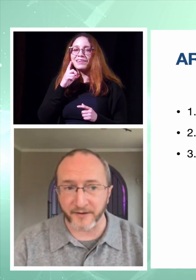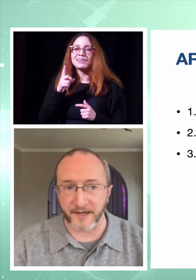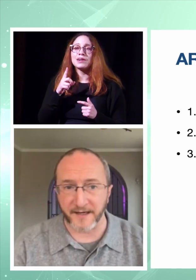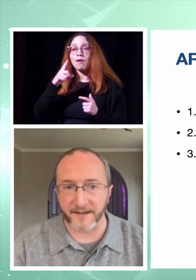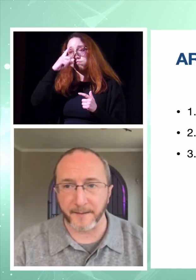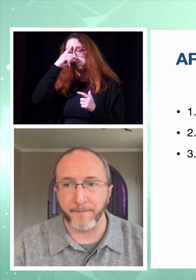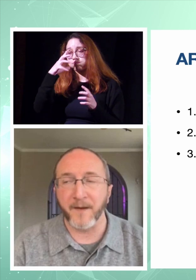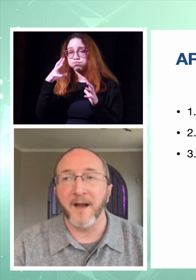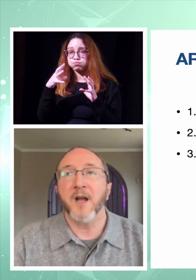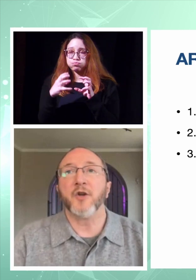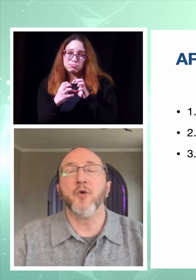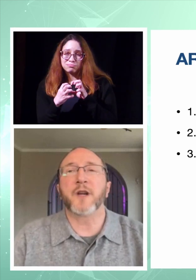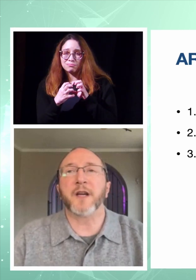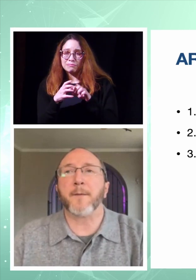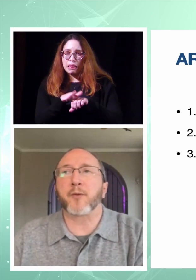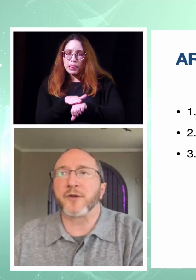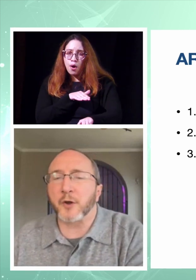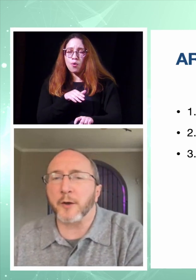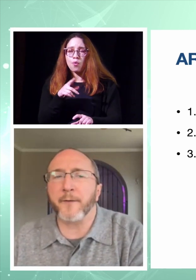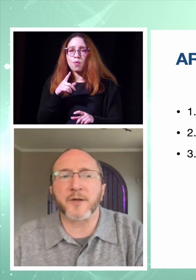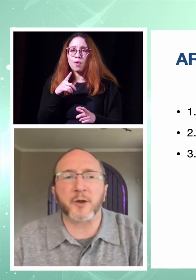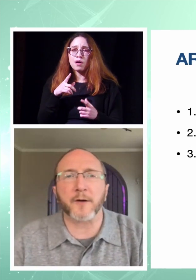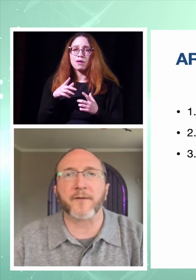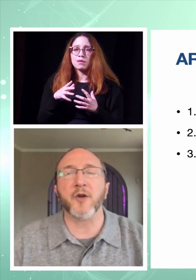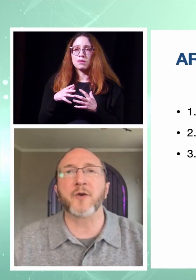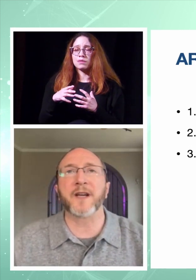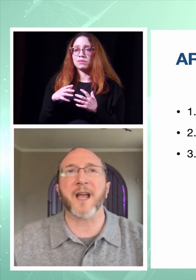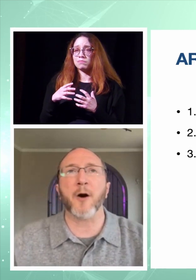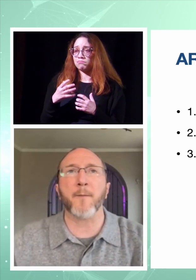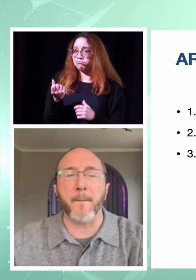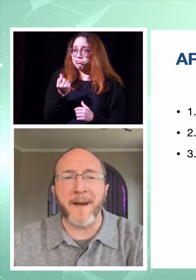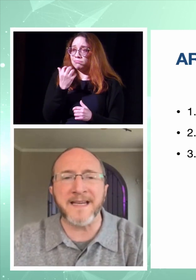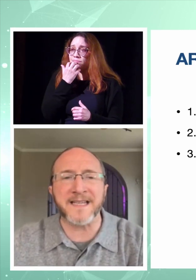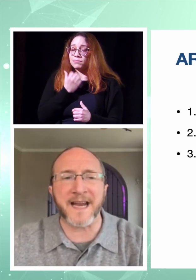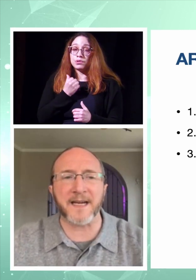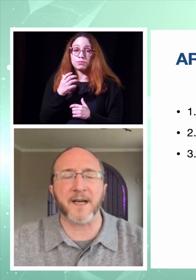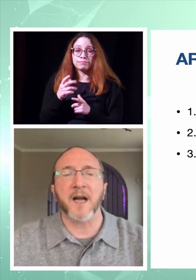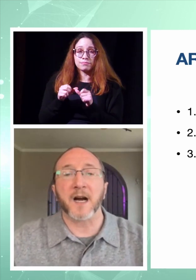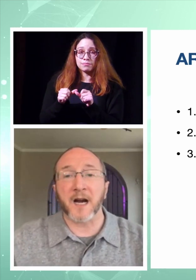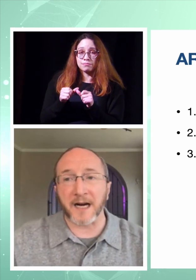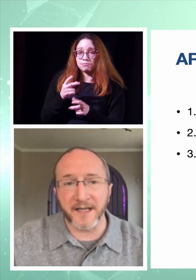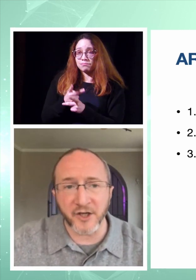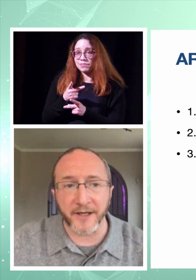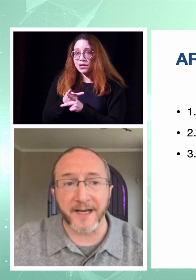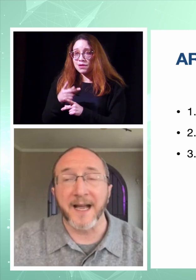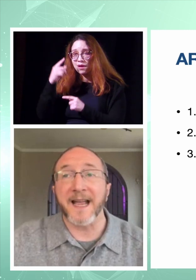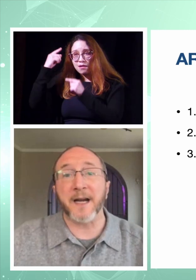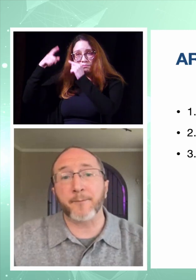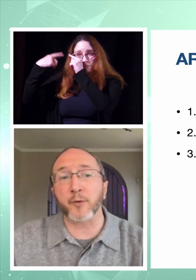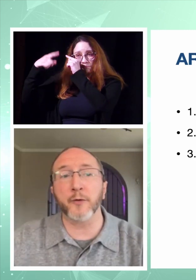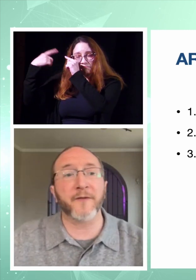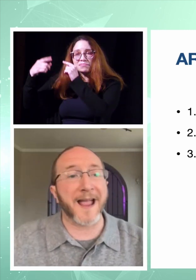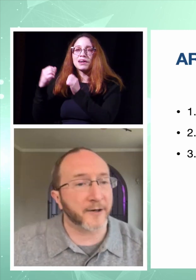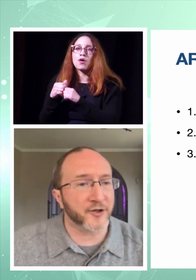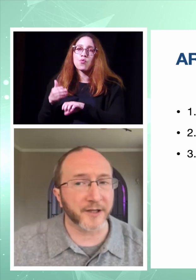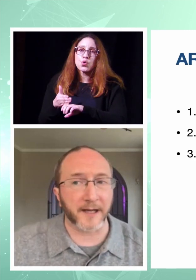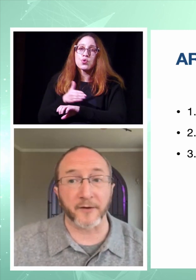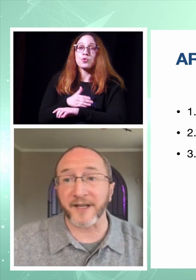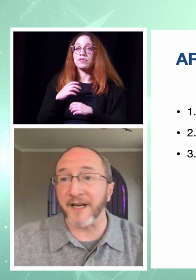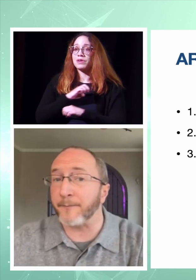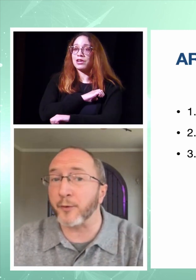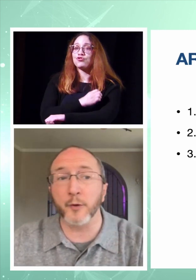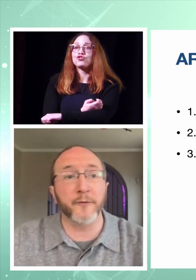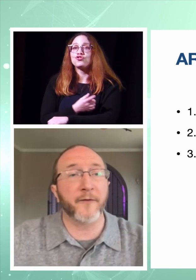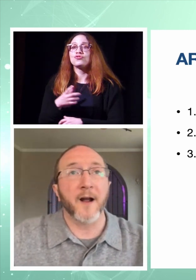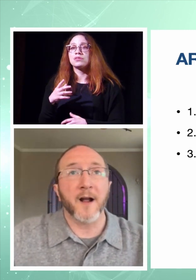by exercise. You can preserve the reserve. You can help maintain cognition and improve energy